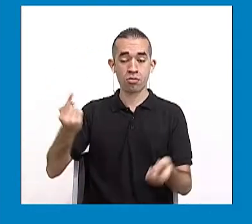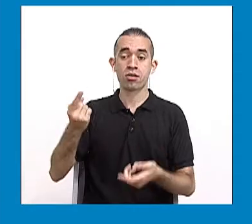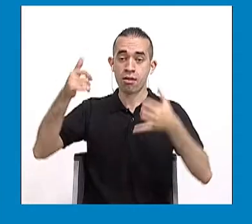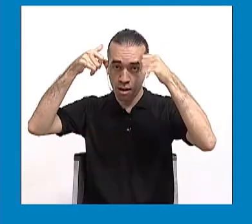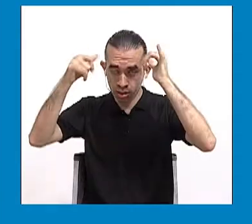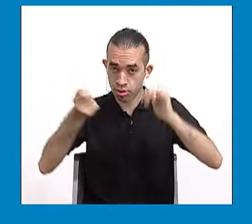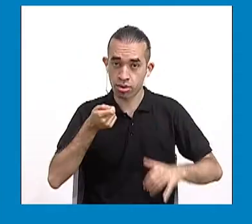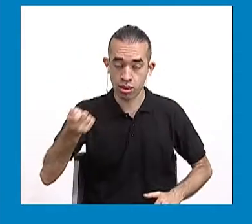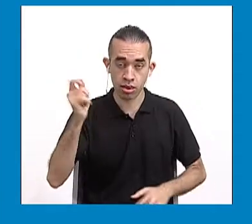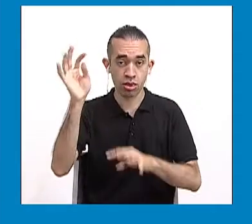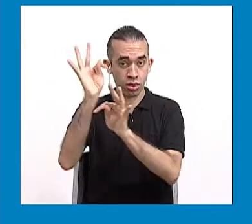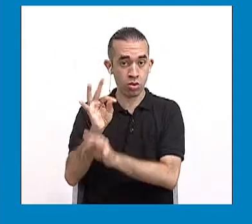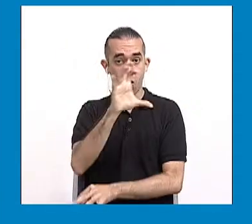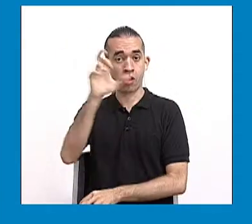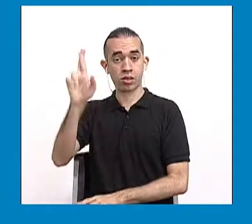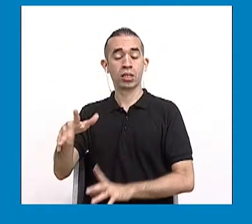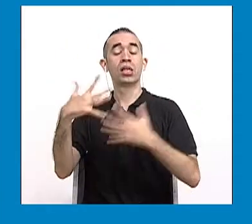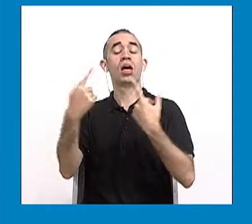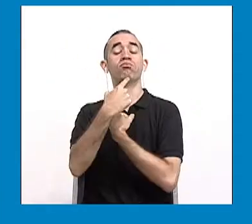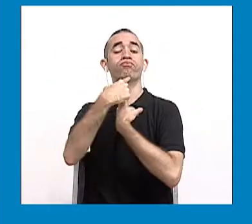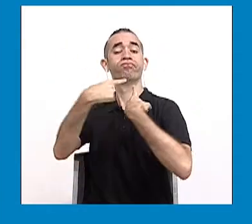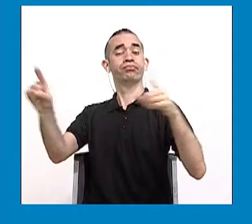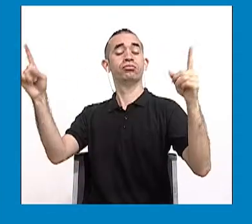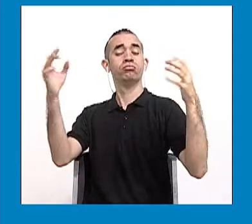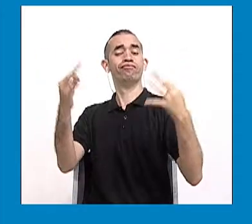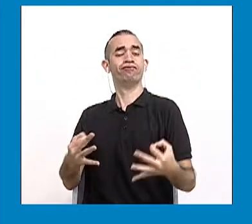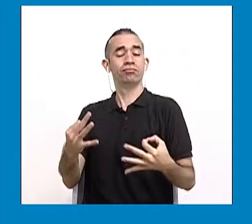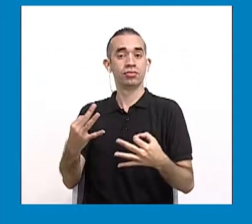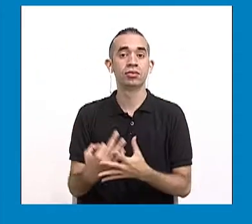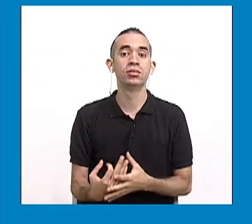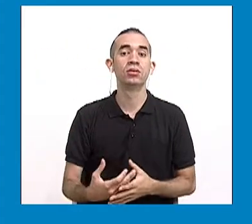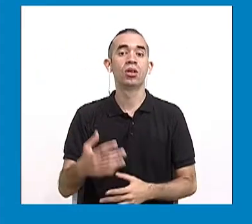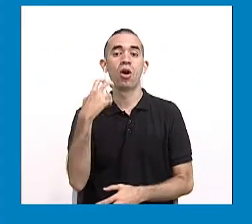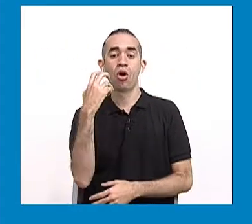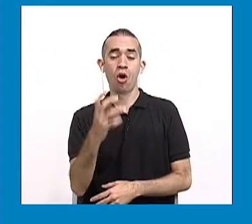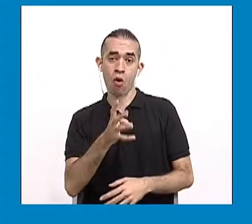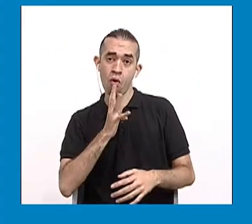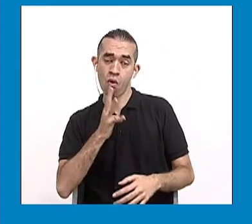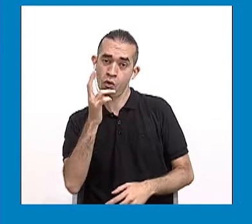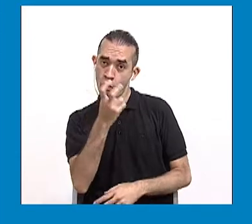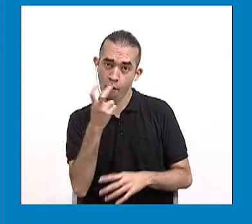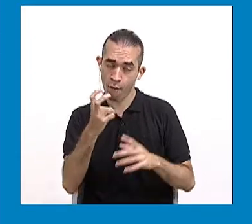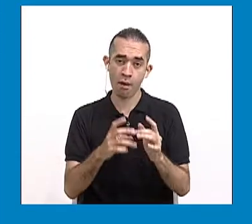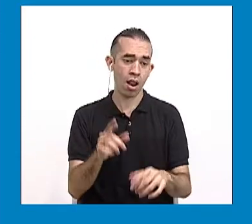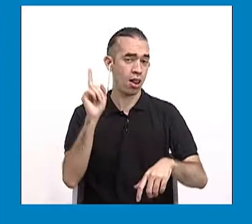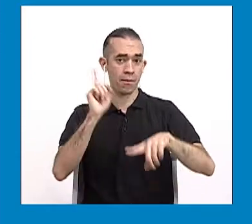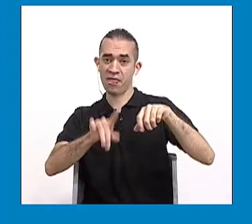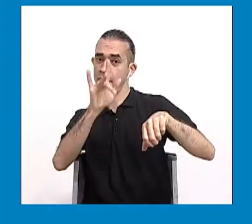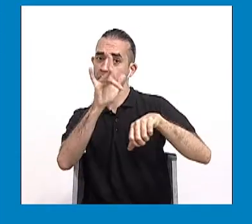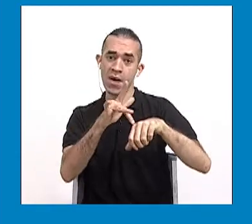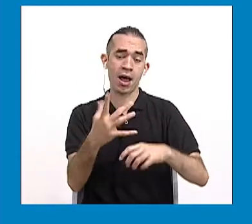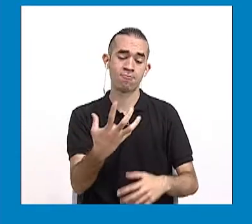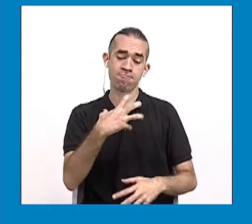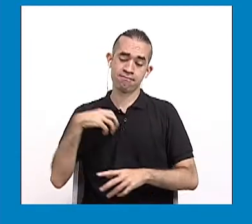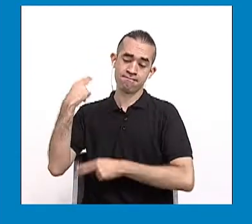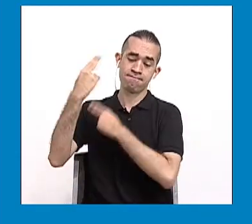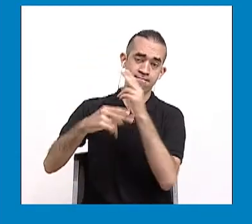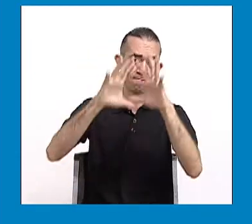Rica were declared as masterpiece of the oral and intangible heritage of humanity by